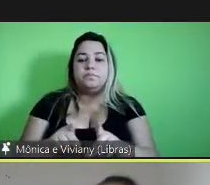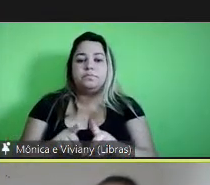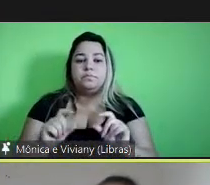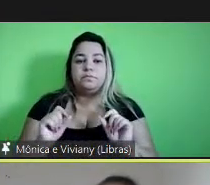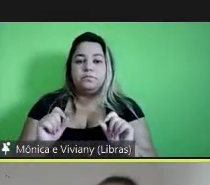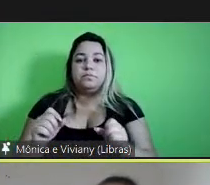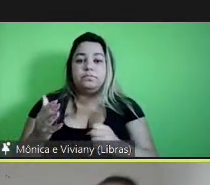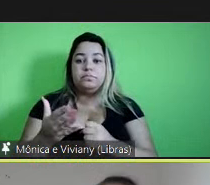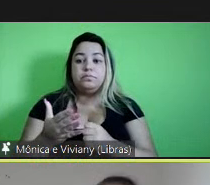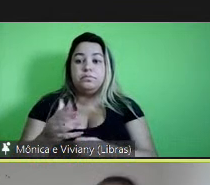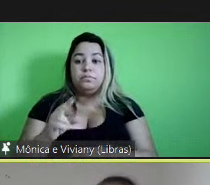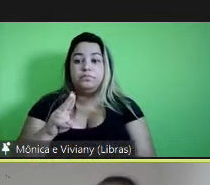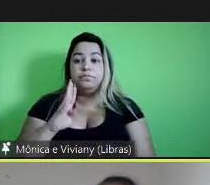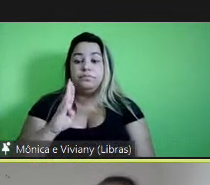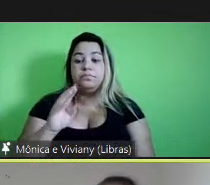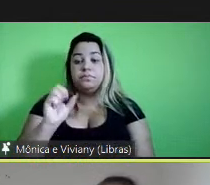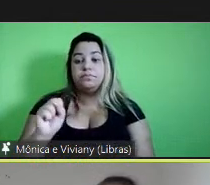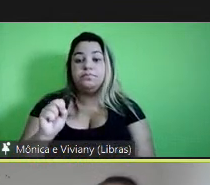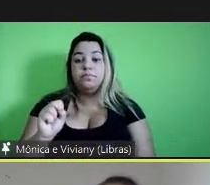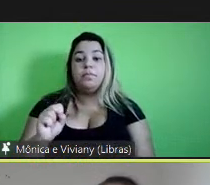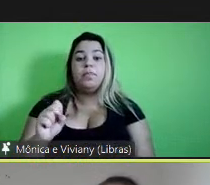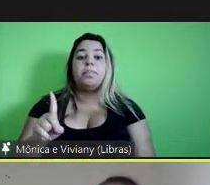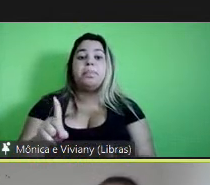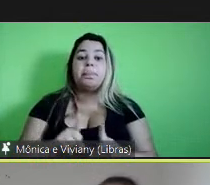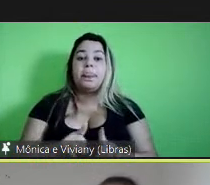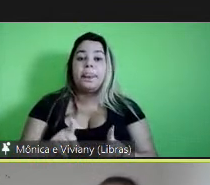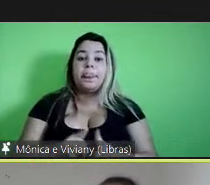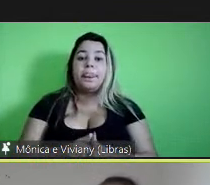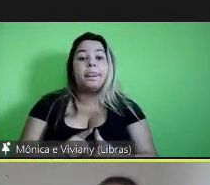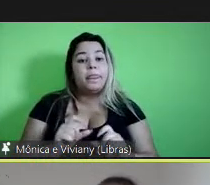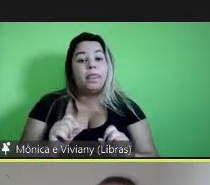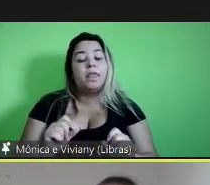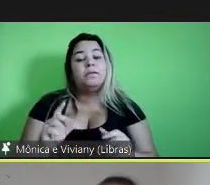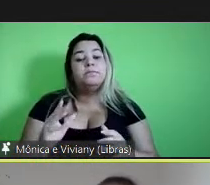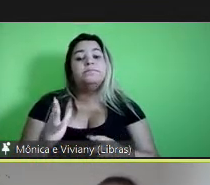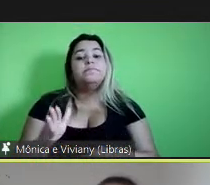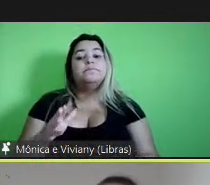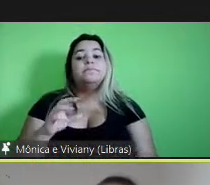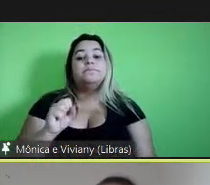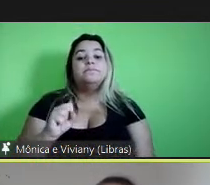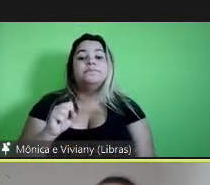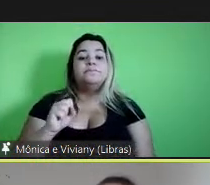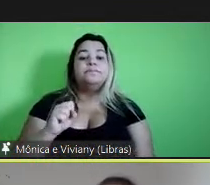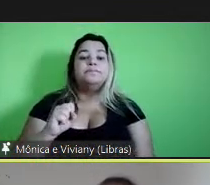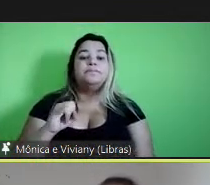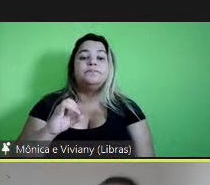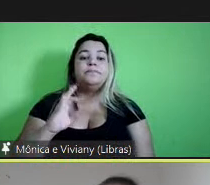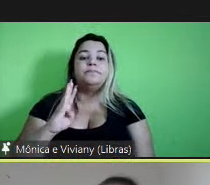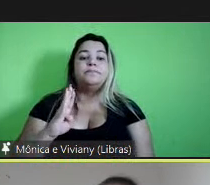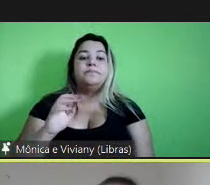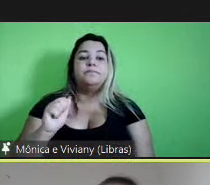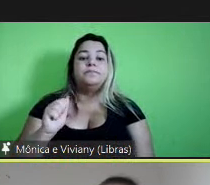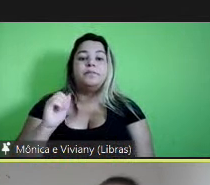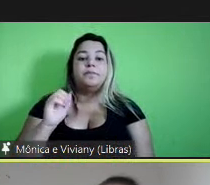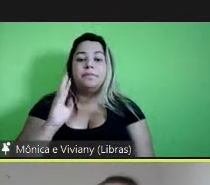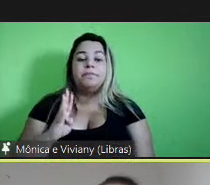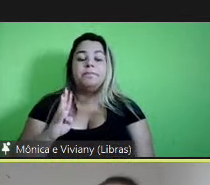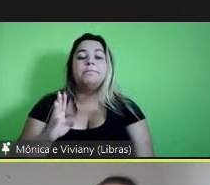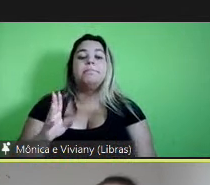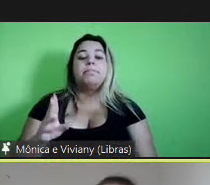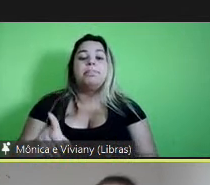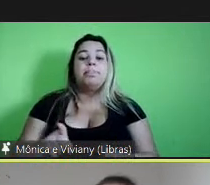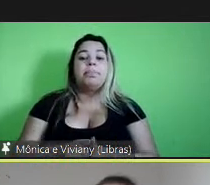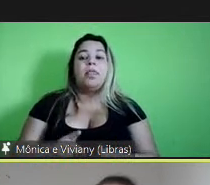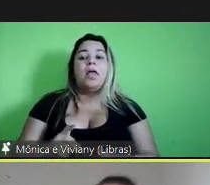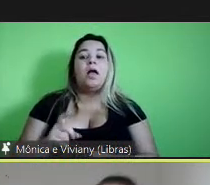know that in all basic care units, we have ISUS, which is part of CISAB, and we have a system that collects